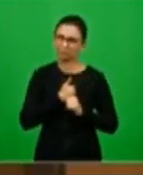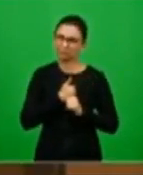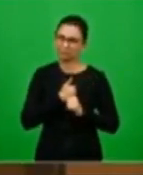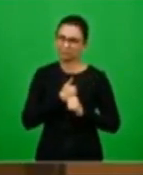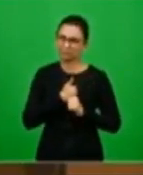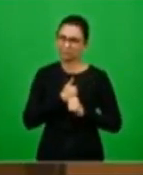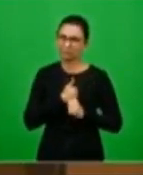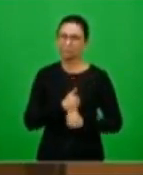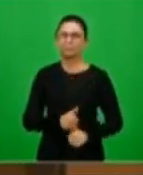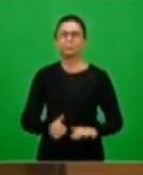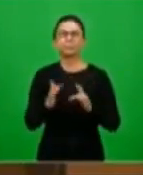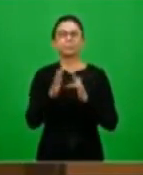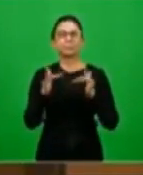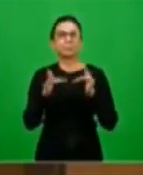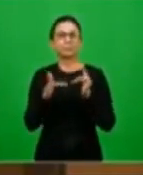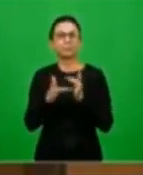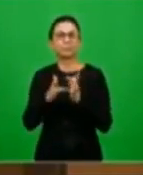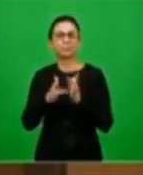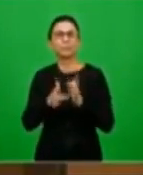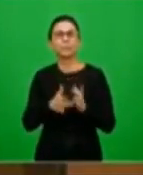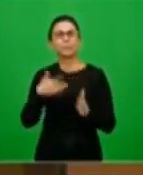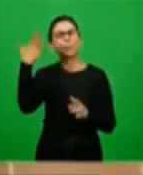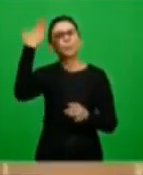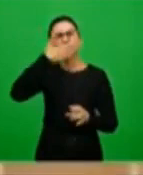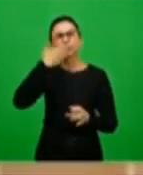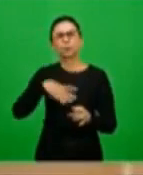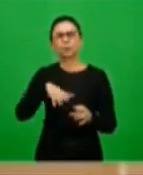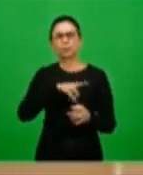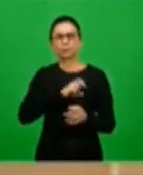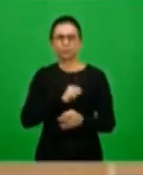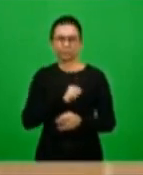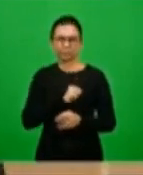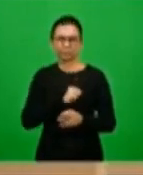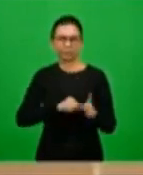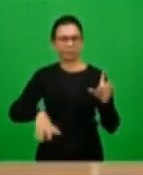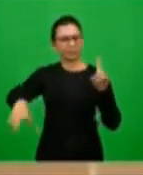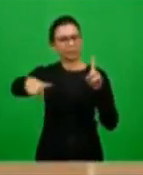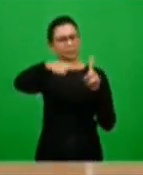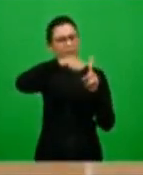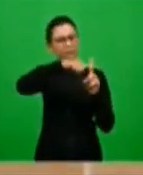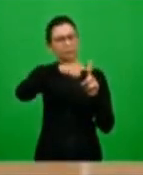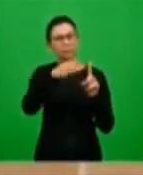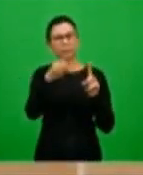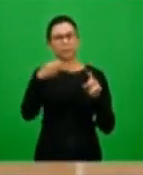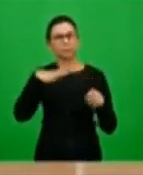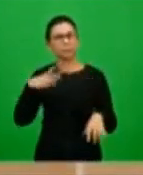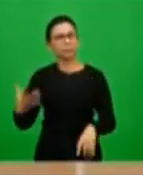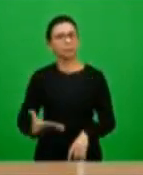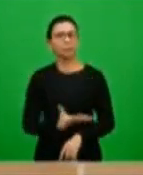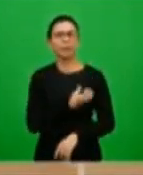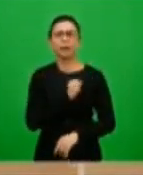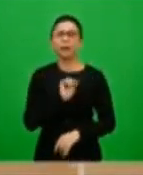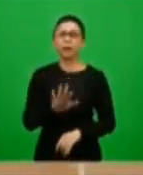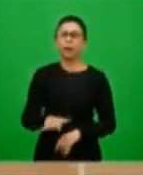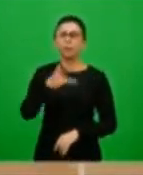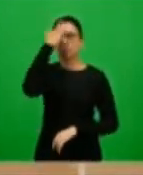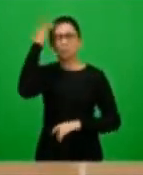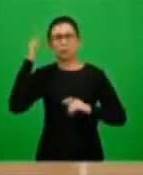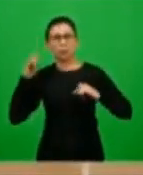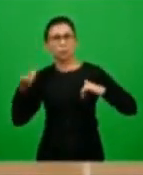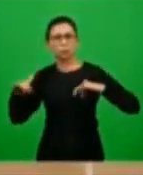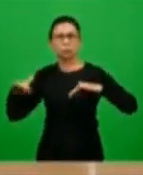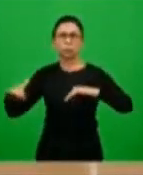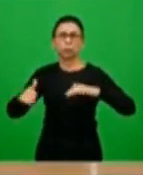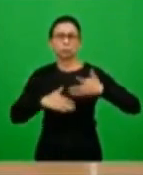ripe, and he's going to show all his power. Goes to the cross, and now he's the main character of the salvation.